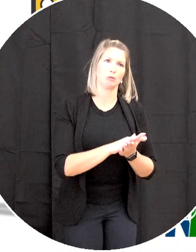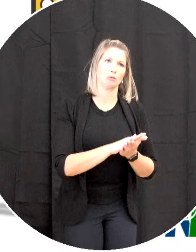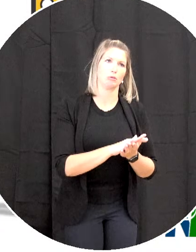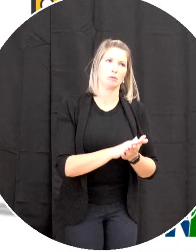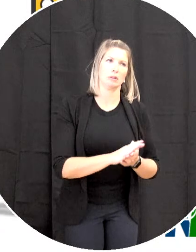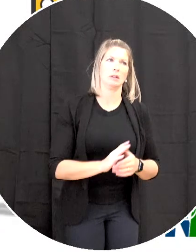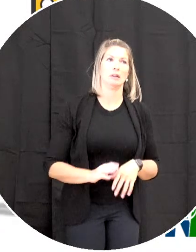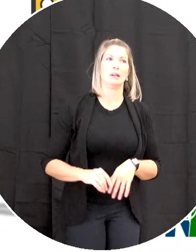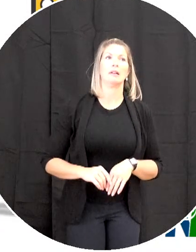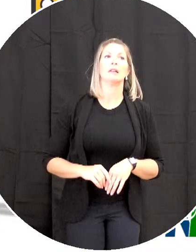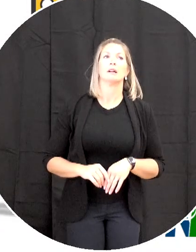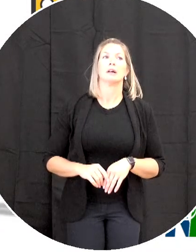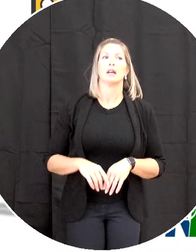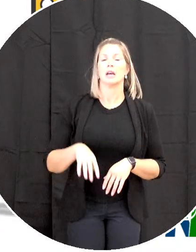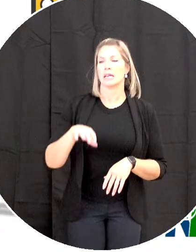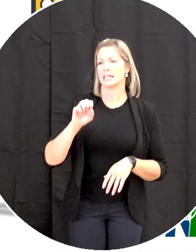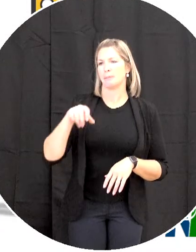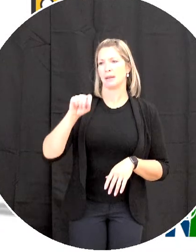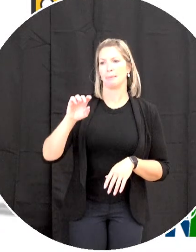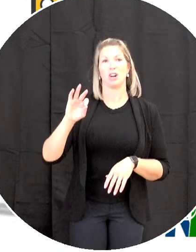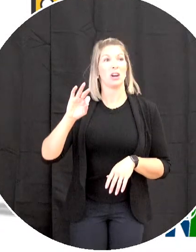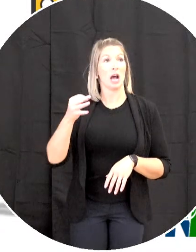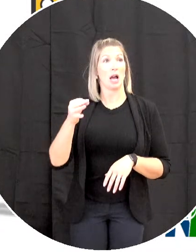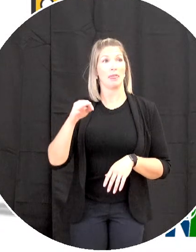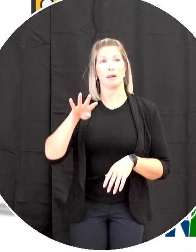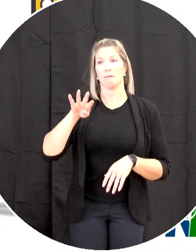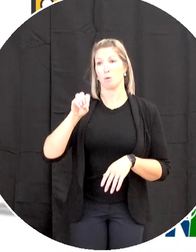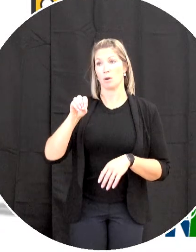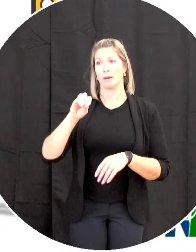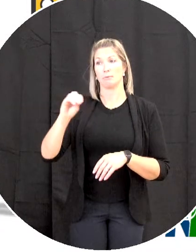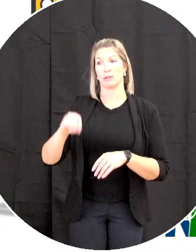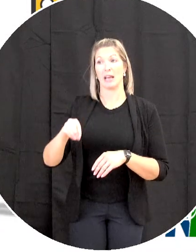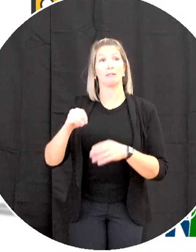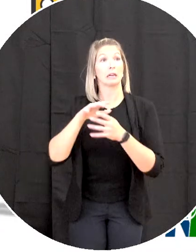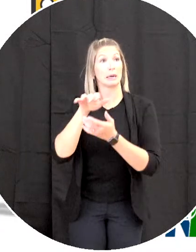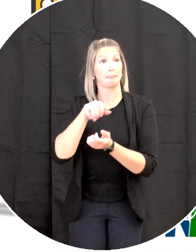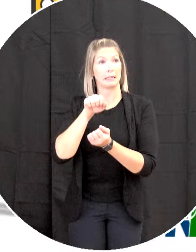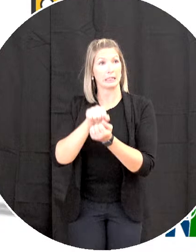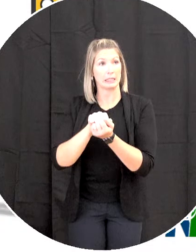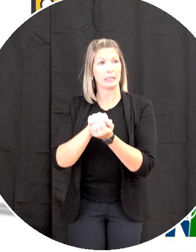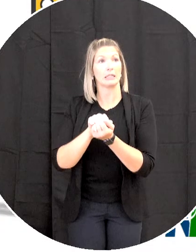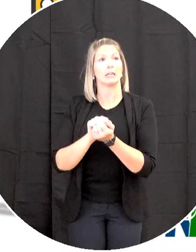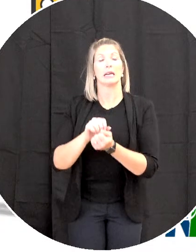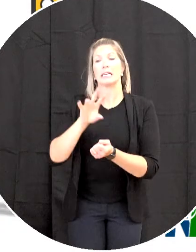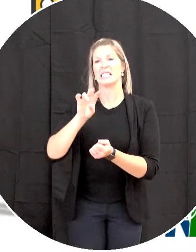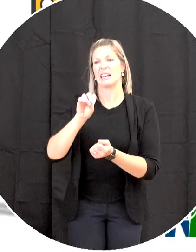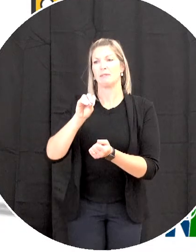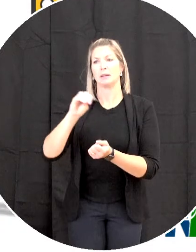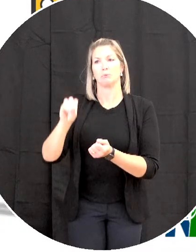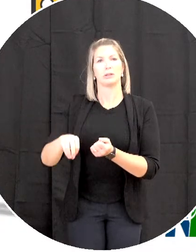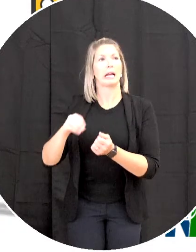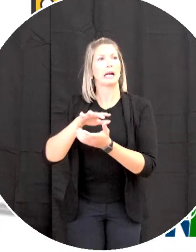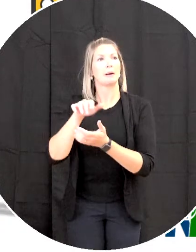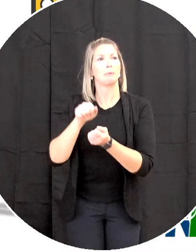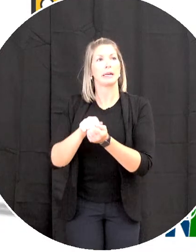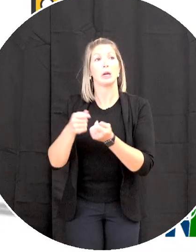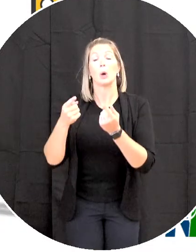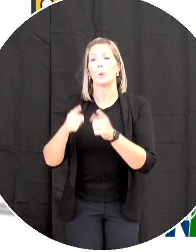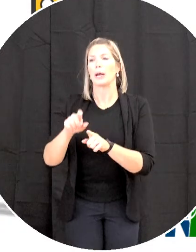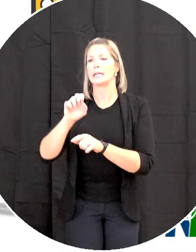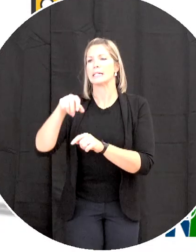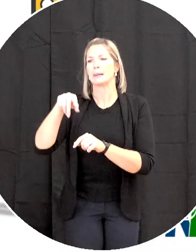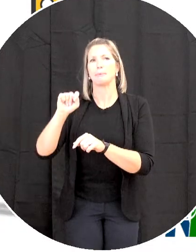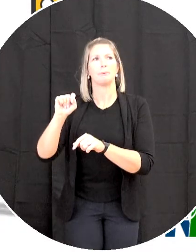40% complete of our schools, 70% within a week. Last Monday was 85%, and as of